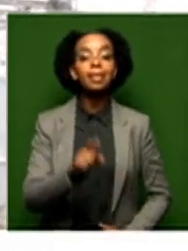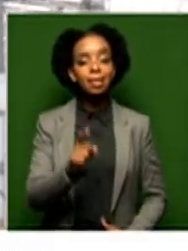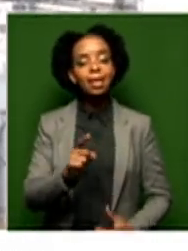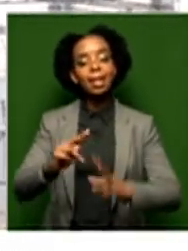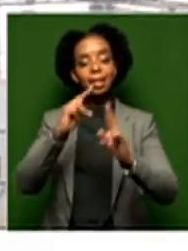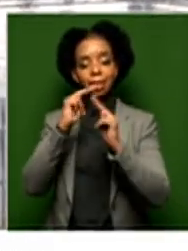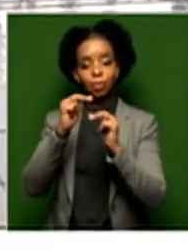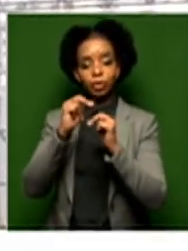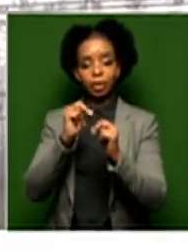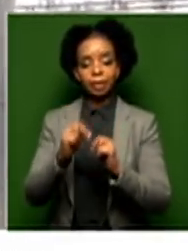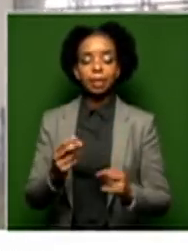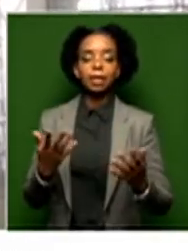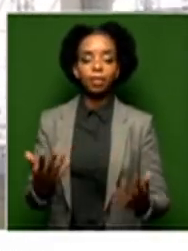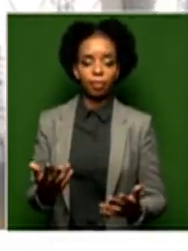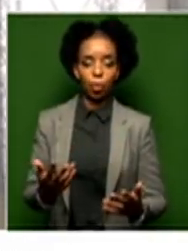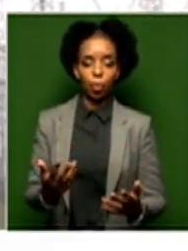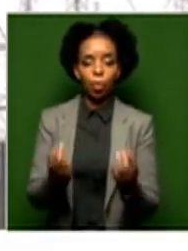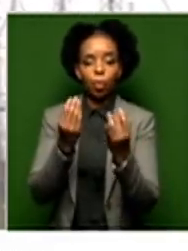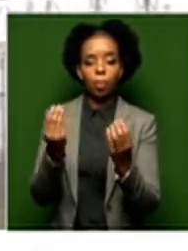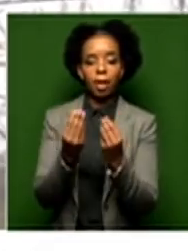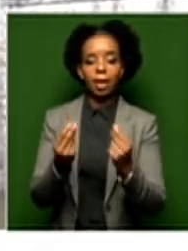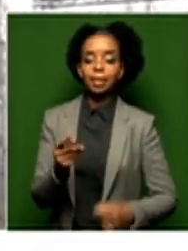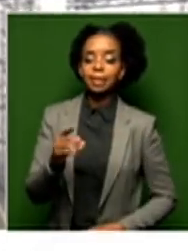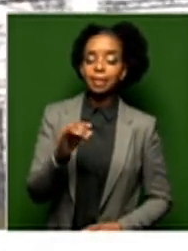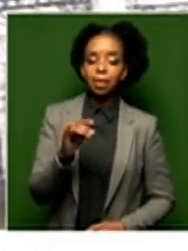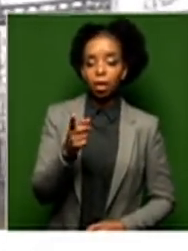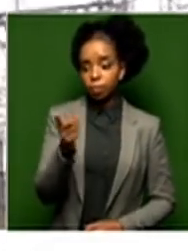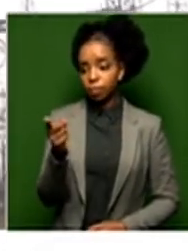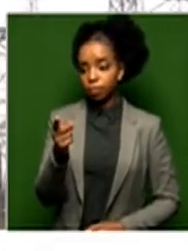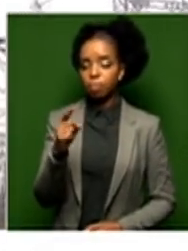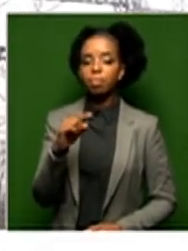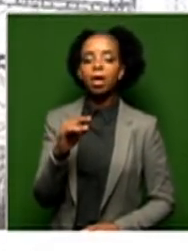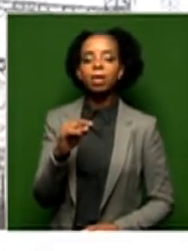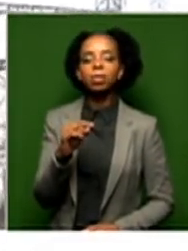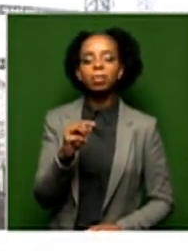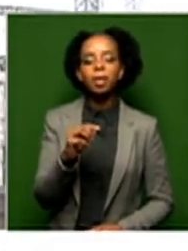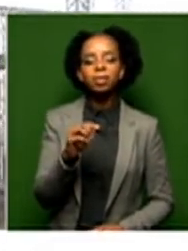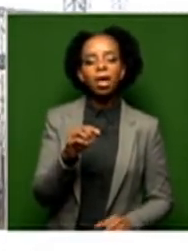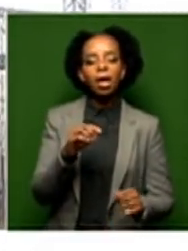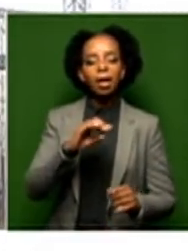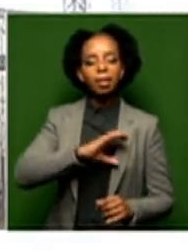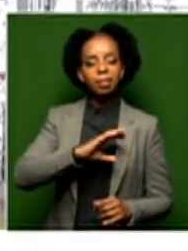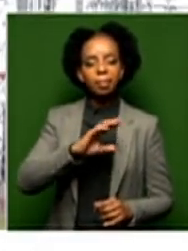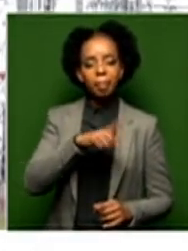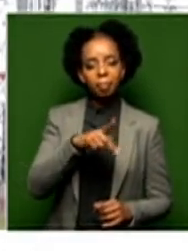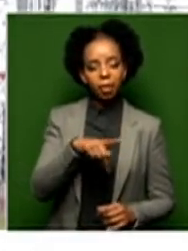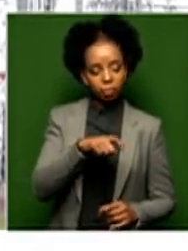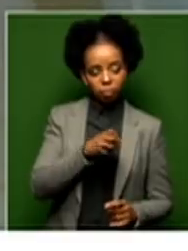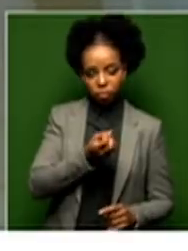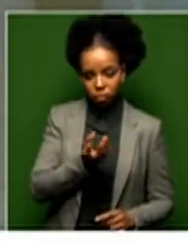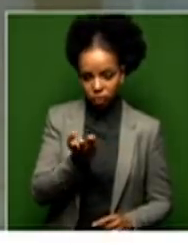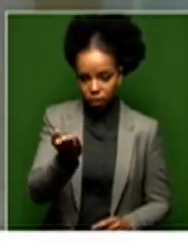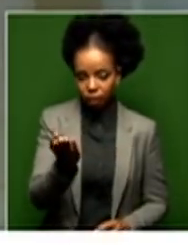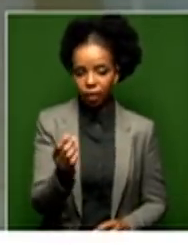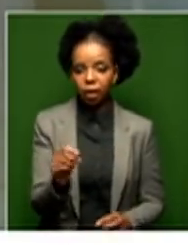renegotiation of the tariffs that are paid by the IPPs for electricity delivered into the grid will